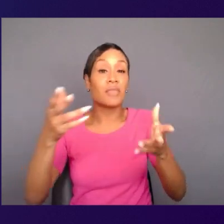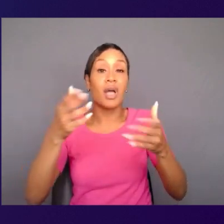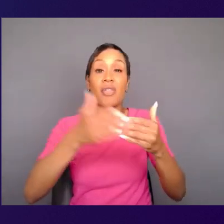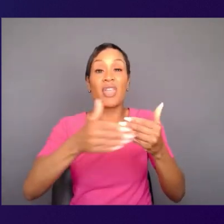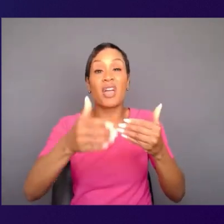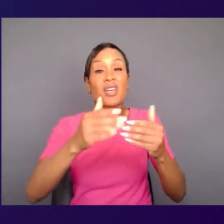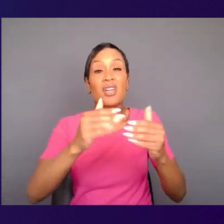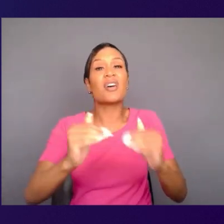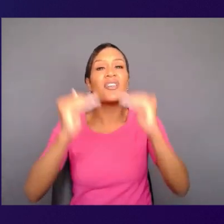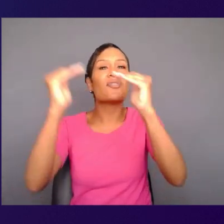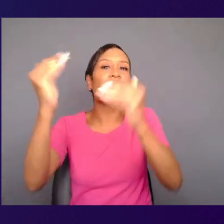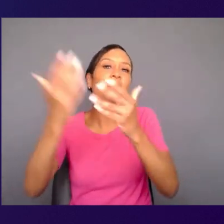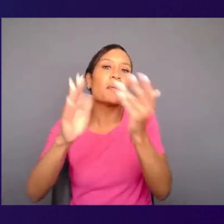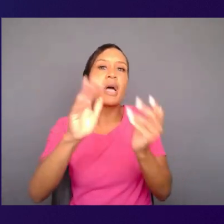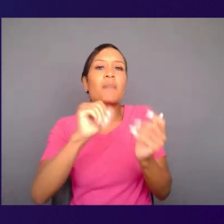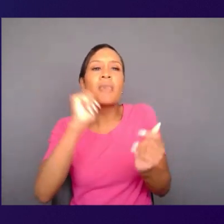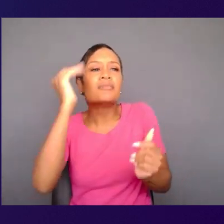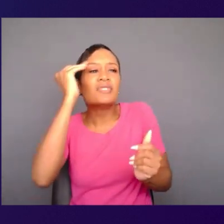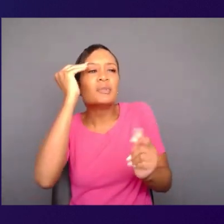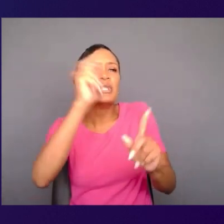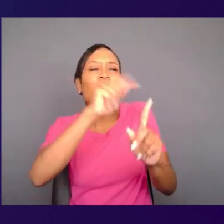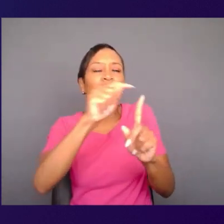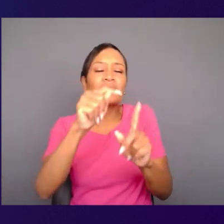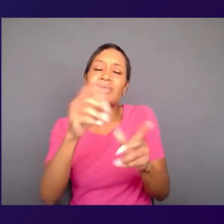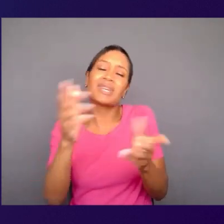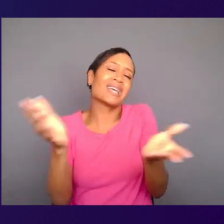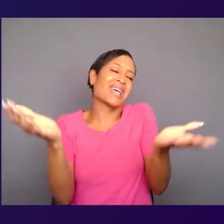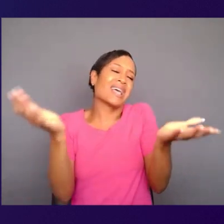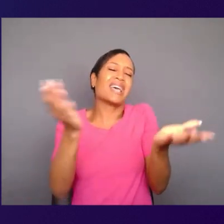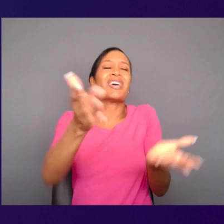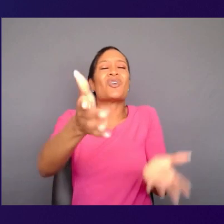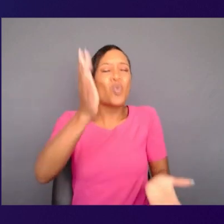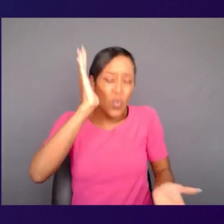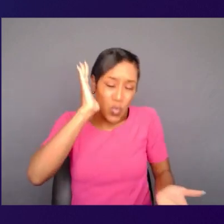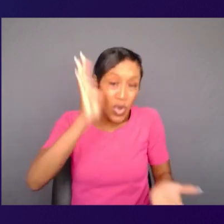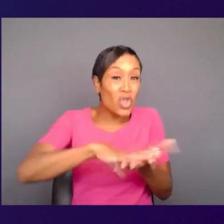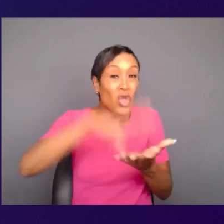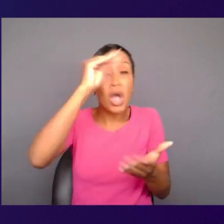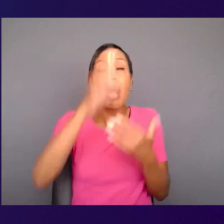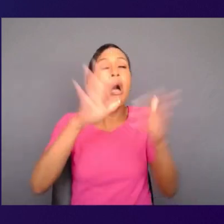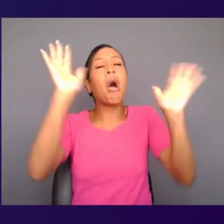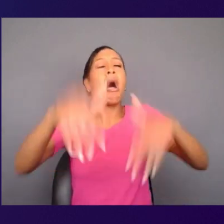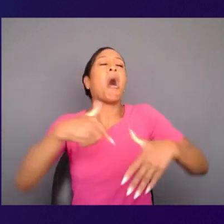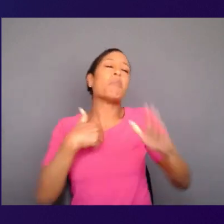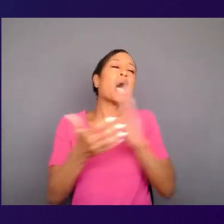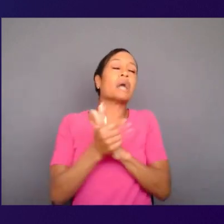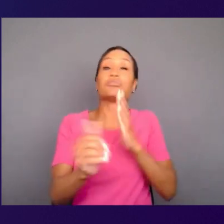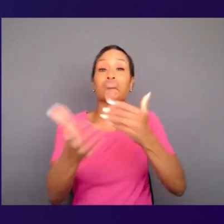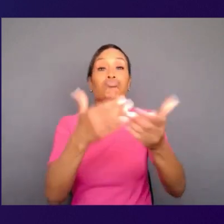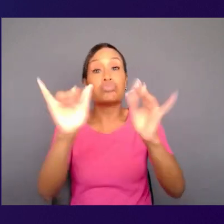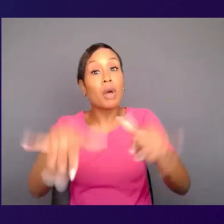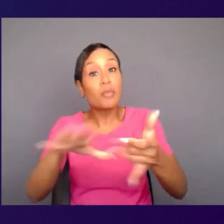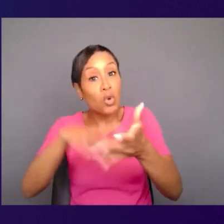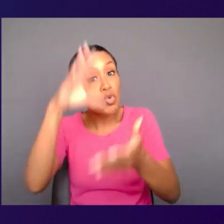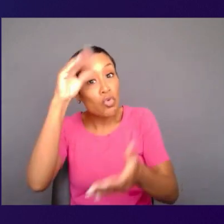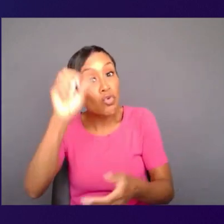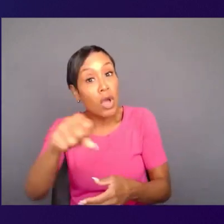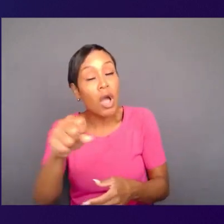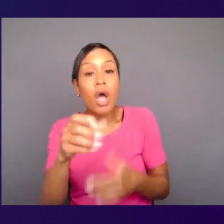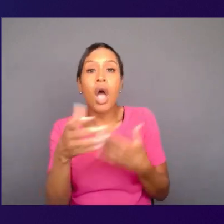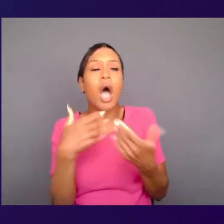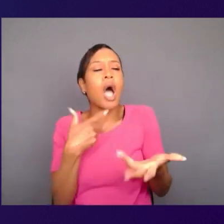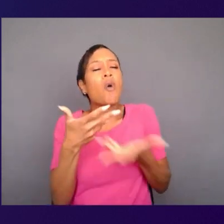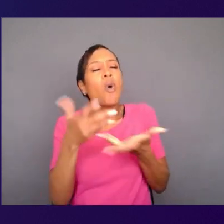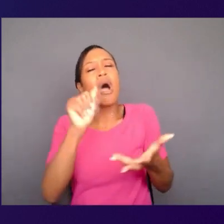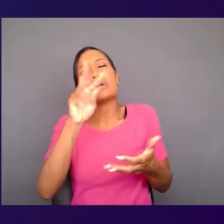to the ones that maybe you're not as familiar with. And again, you're bound to learn, even if you're an expert and even if you've worked with AWS for